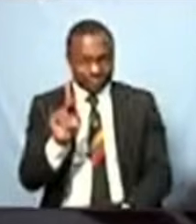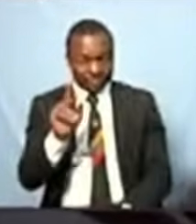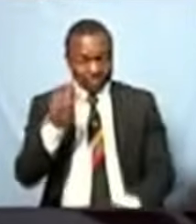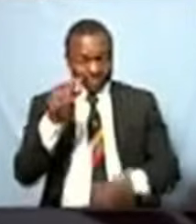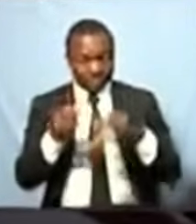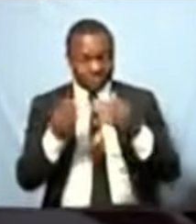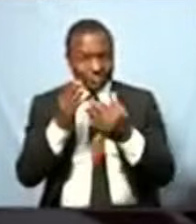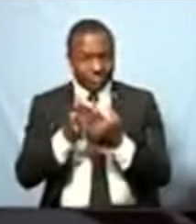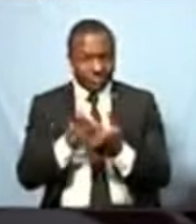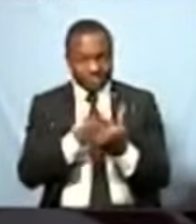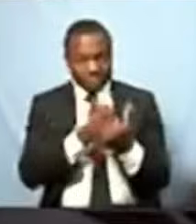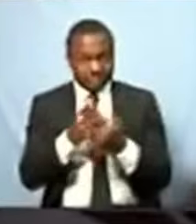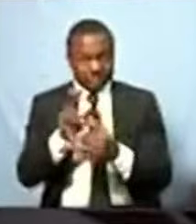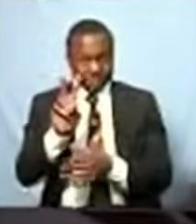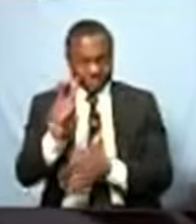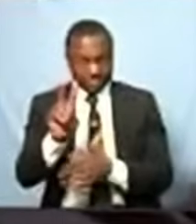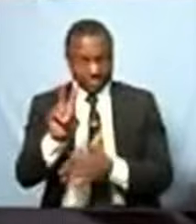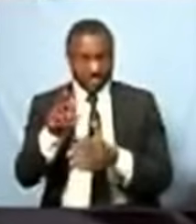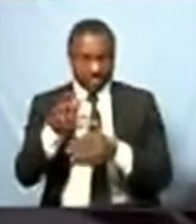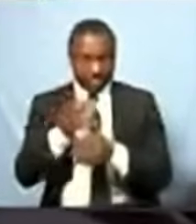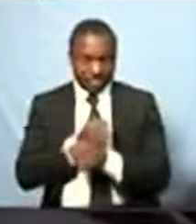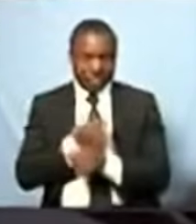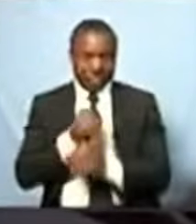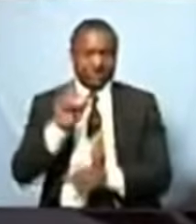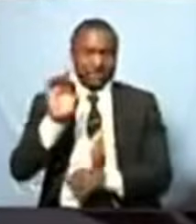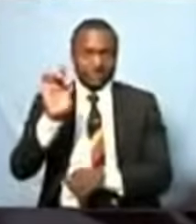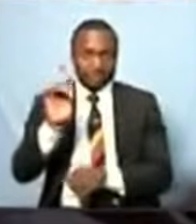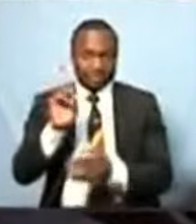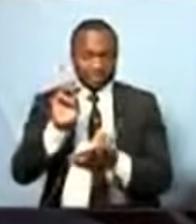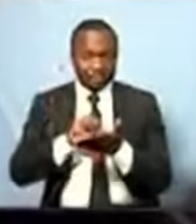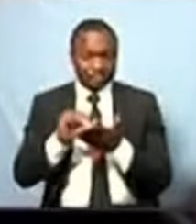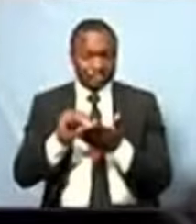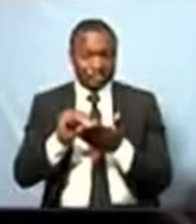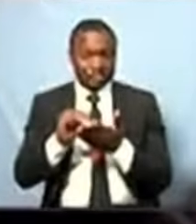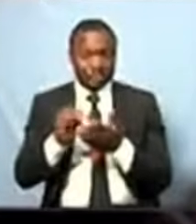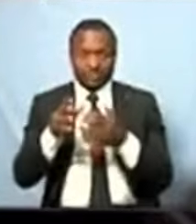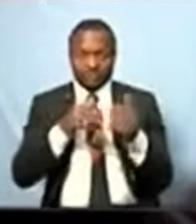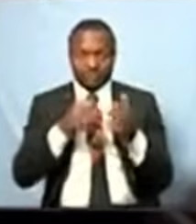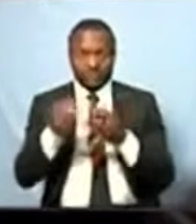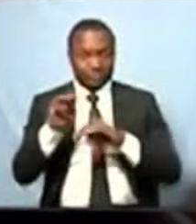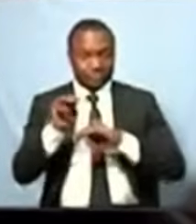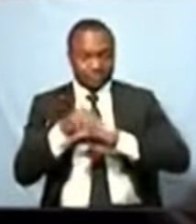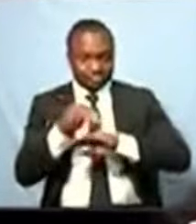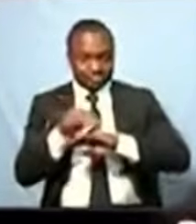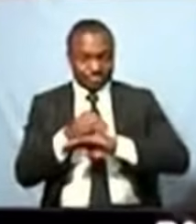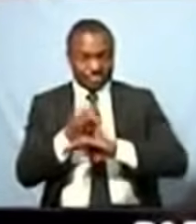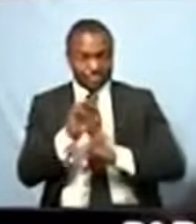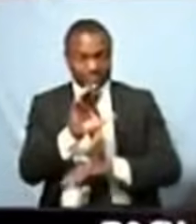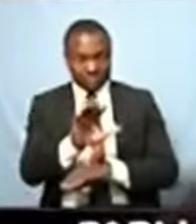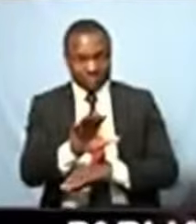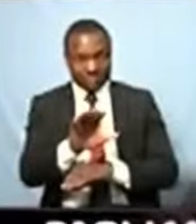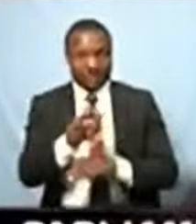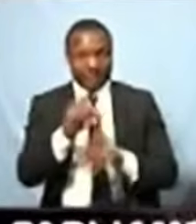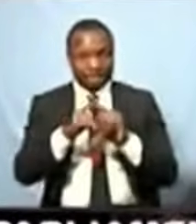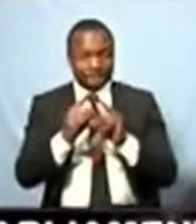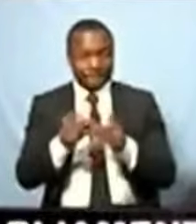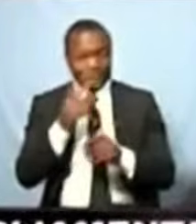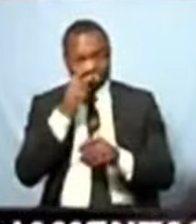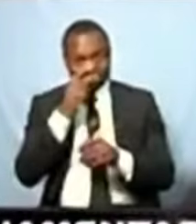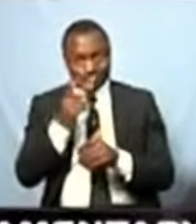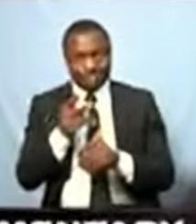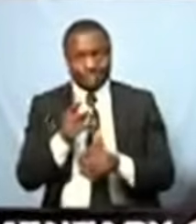If it's divided into two, then you'll get 80 million kwacha. That's a simple arithmetic that is there. But you see,